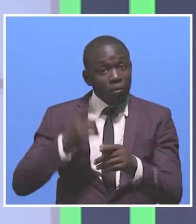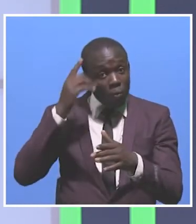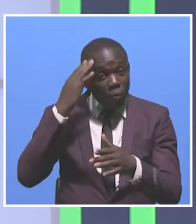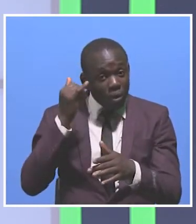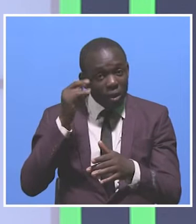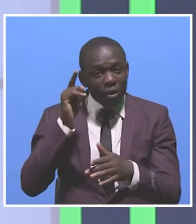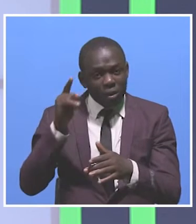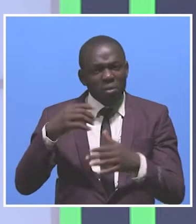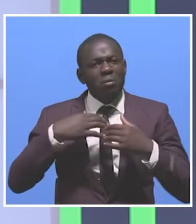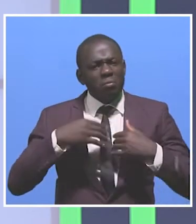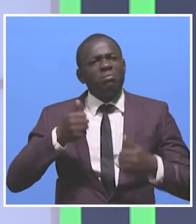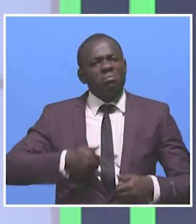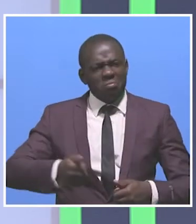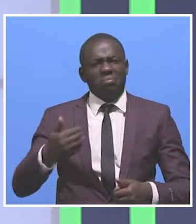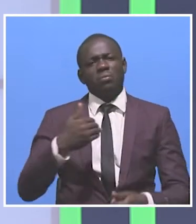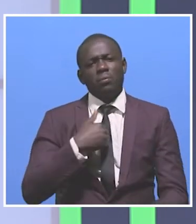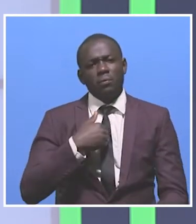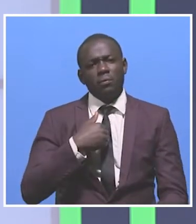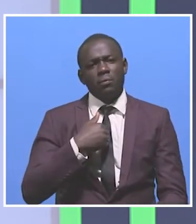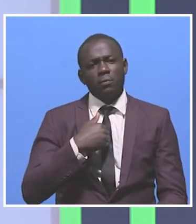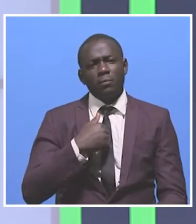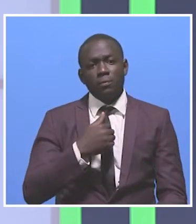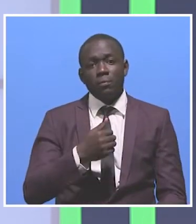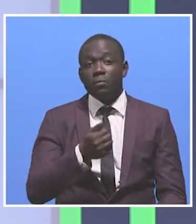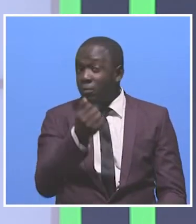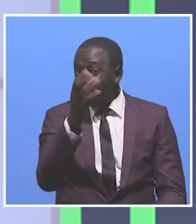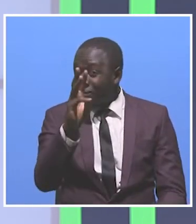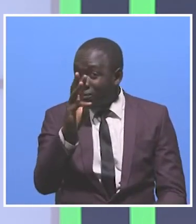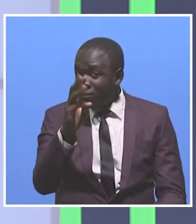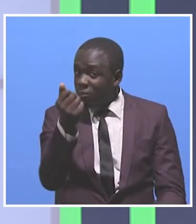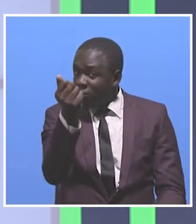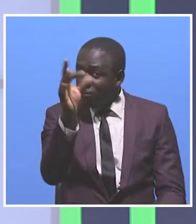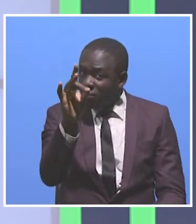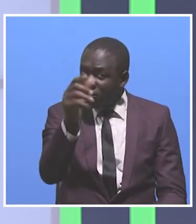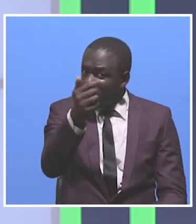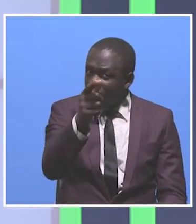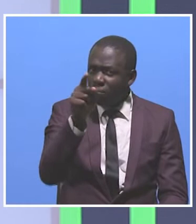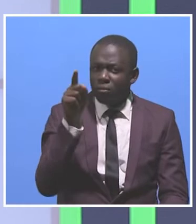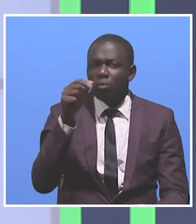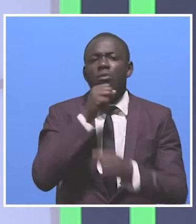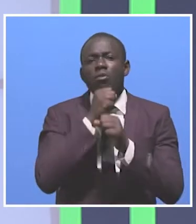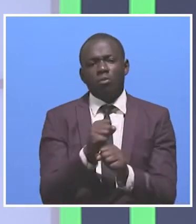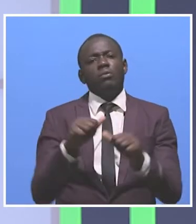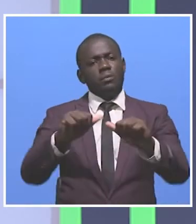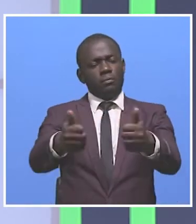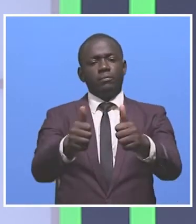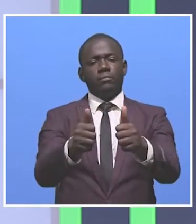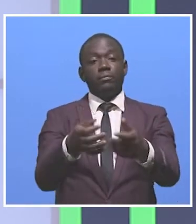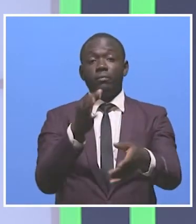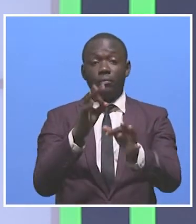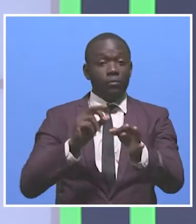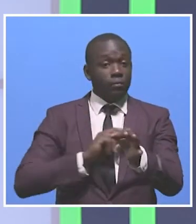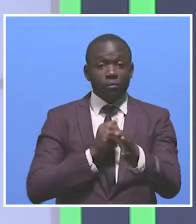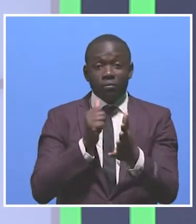body. She's above the age of consent. The condition is with her. If you don't help her, she will die,